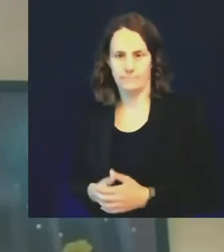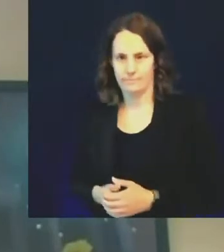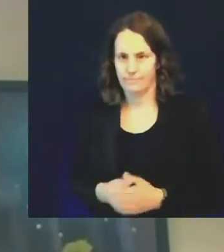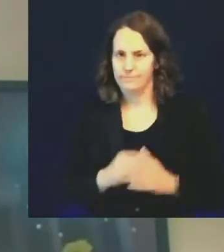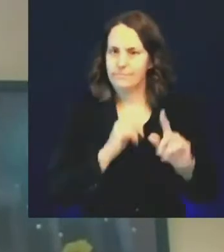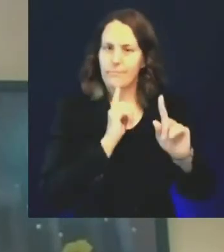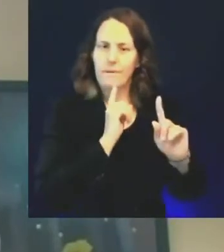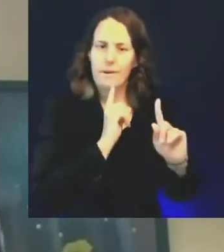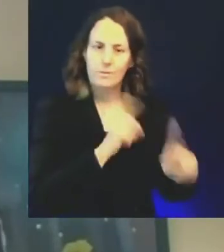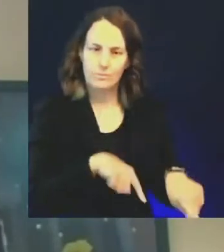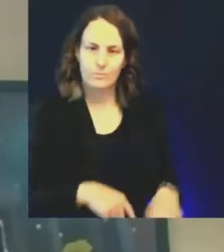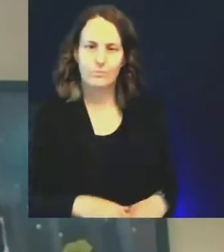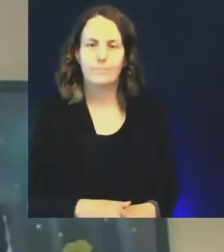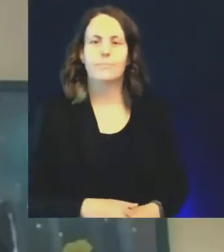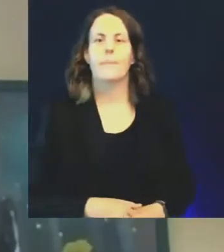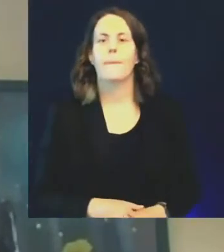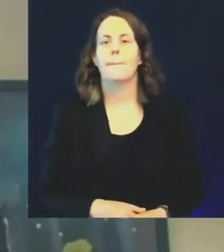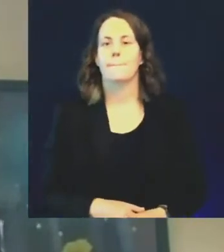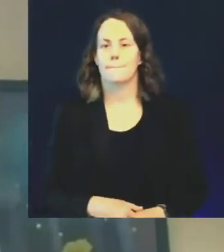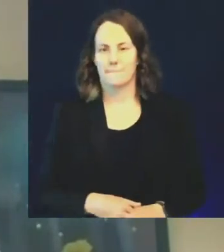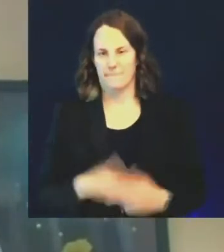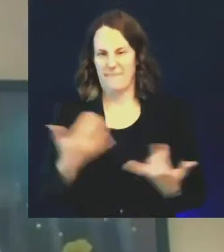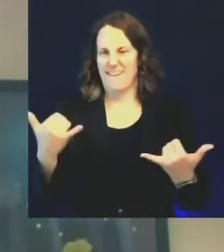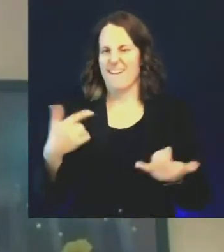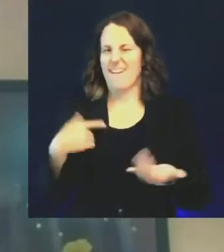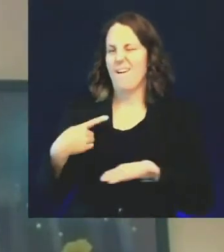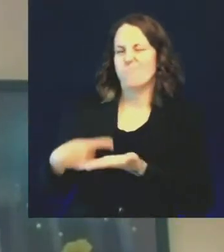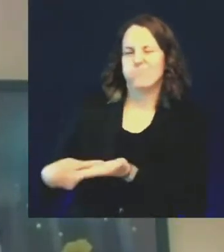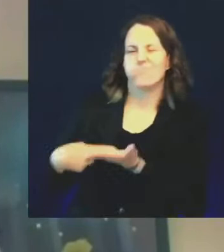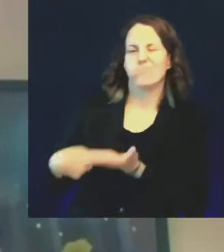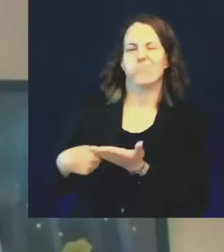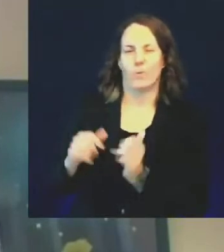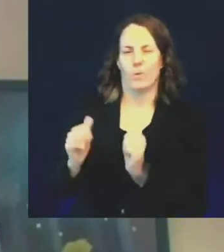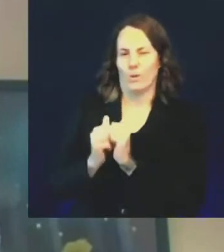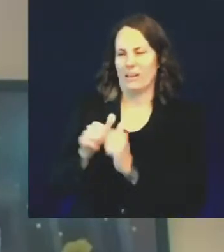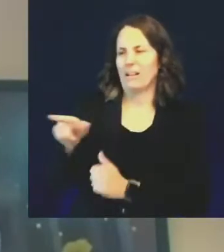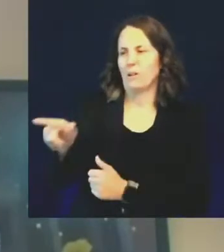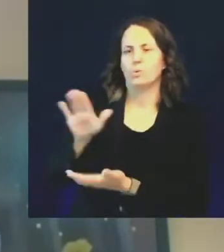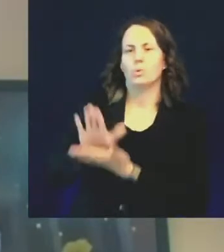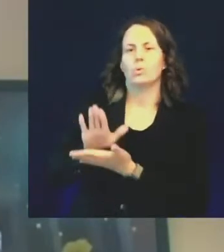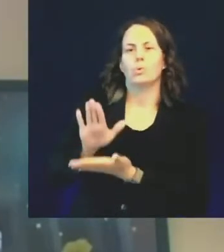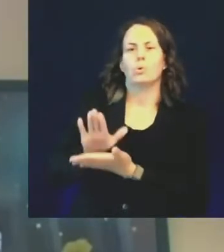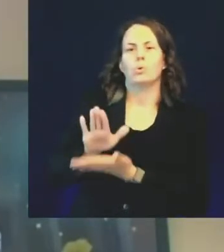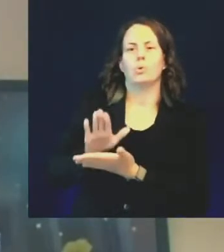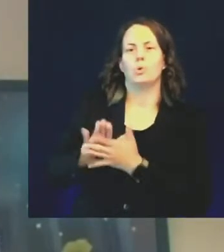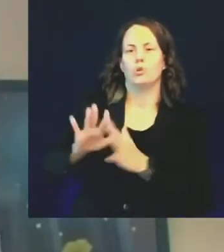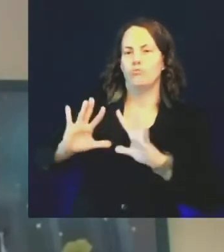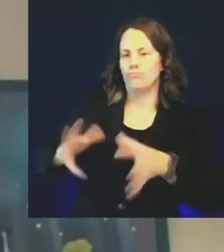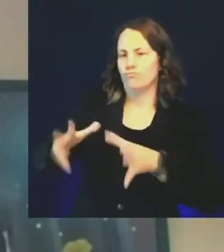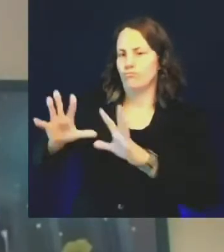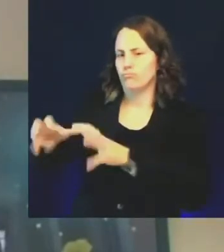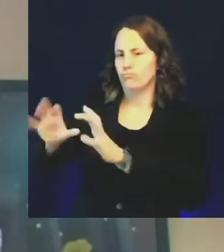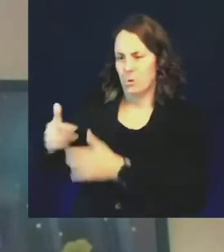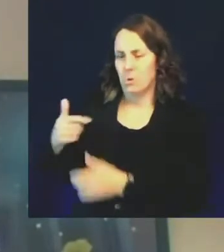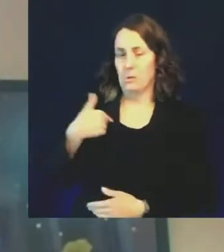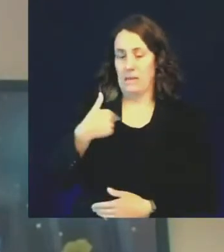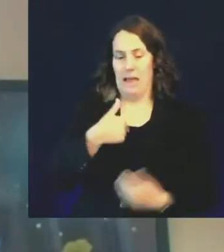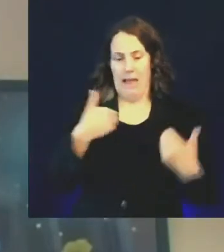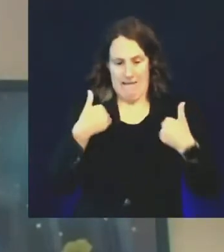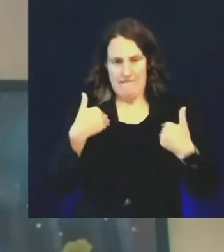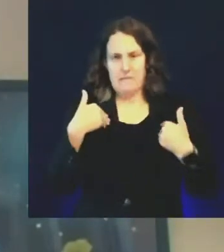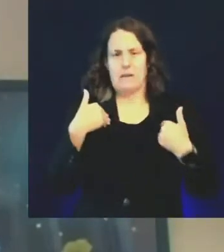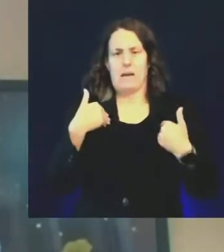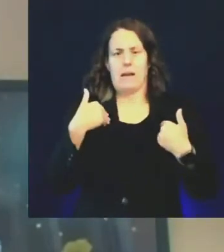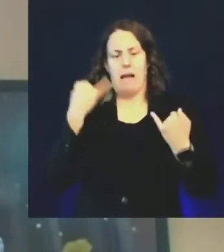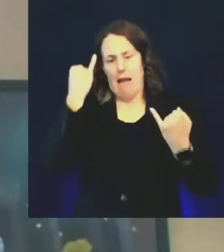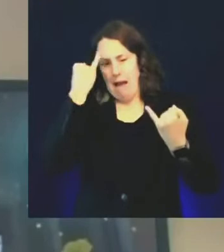work, we'll provide that guidance, and then the way it is implemented will be individualized within